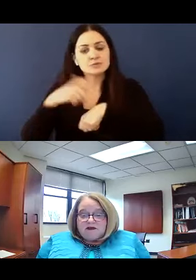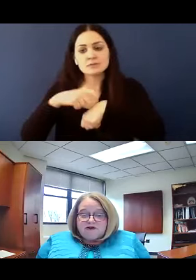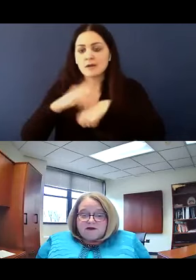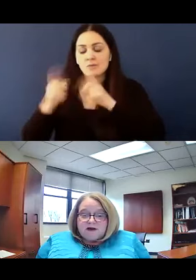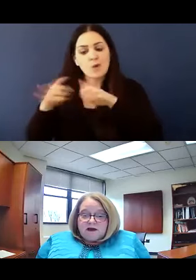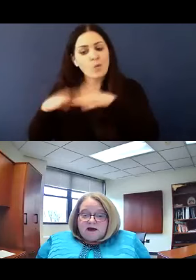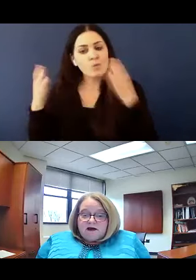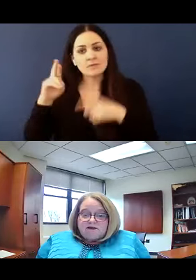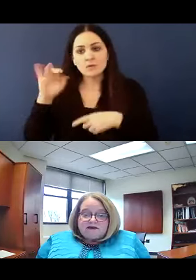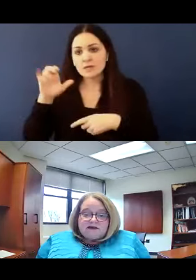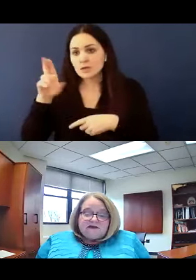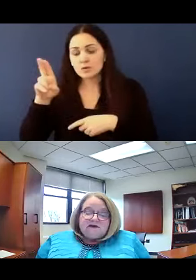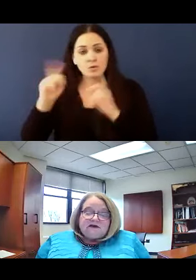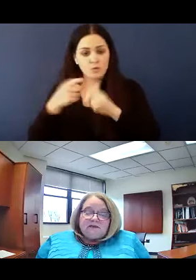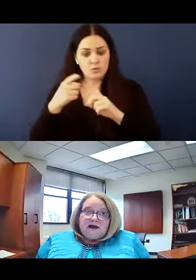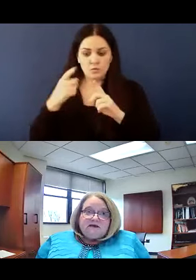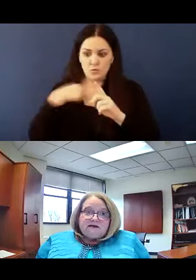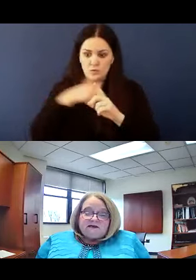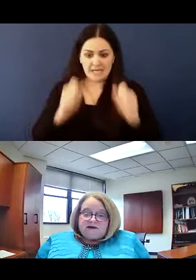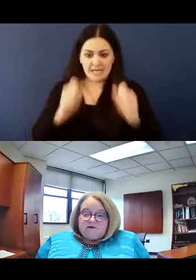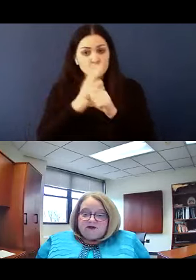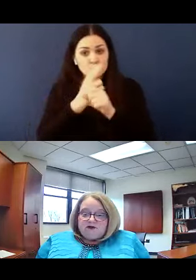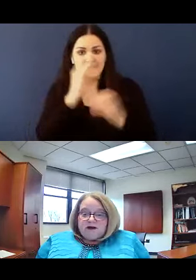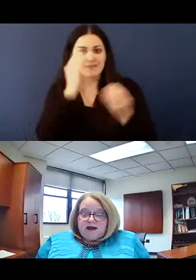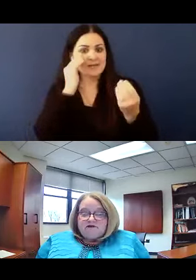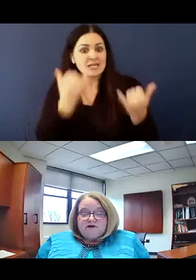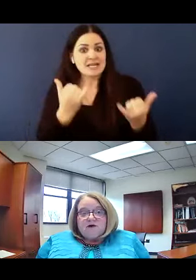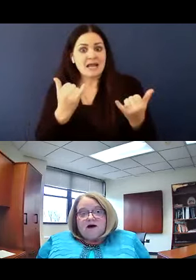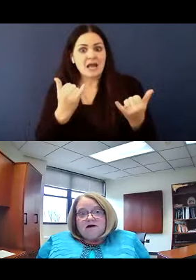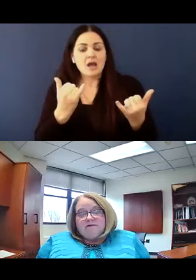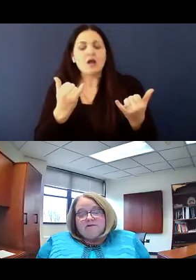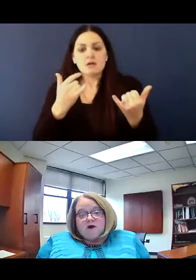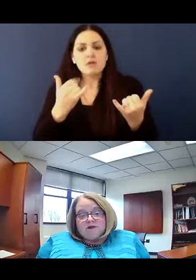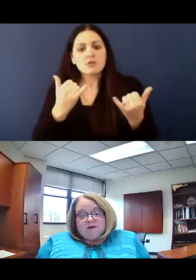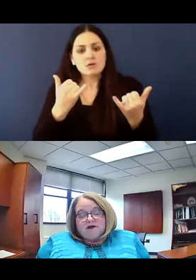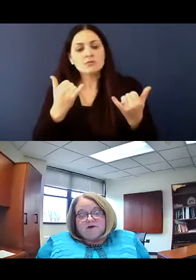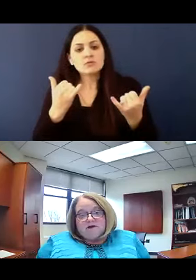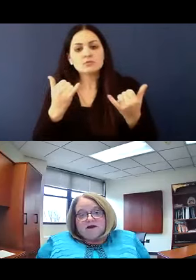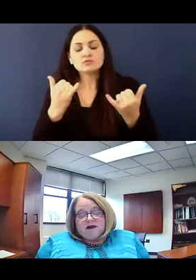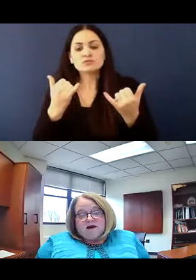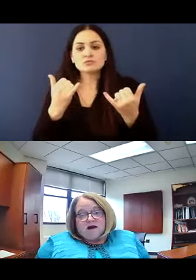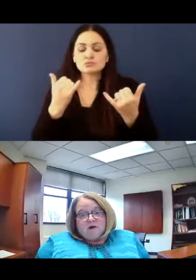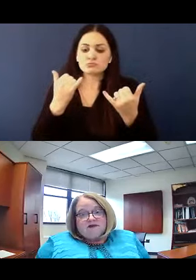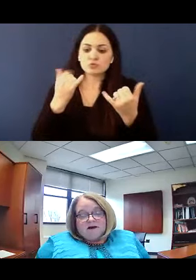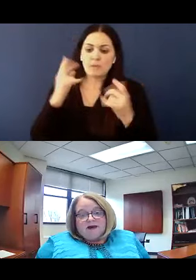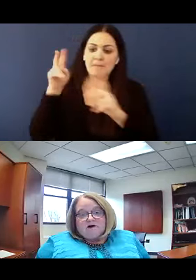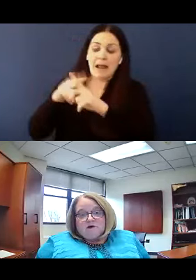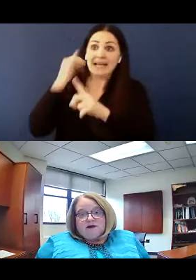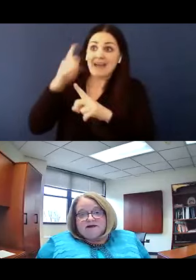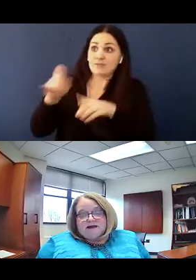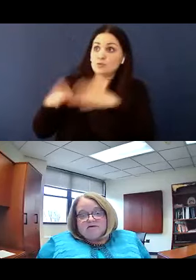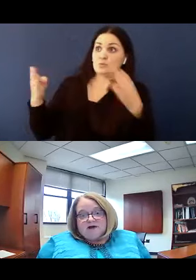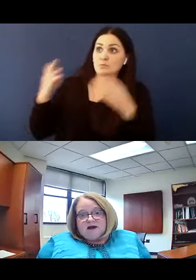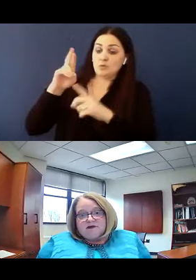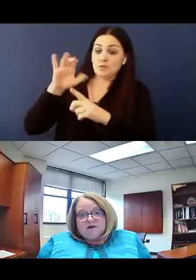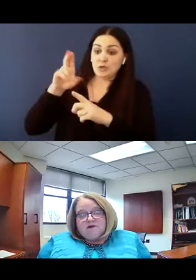that information successfully to apply these lessons if we do have to open the RICU, and what the impact